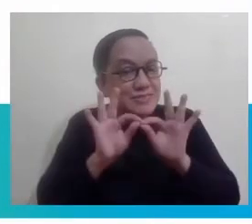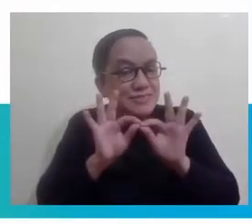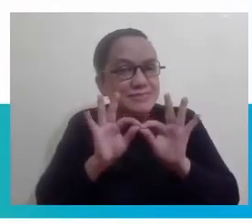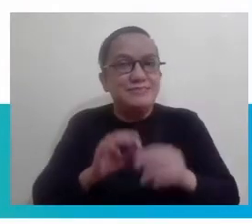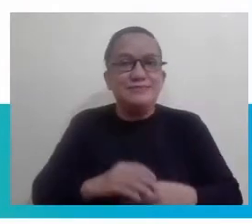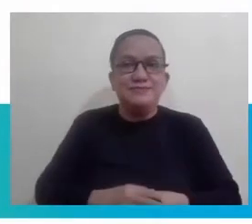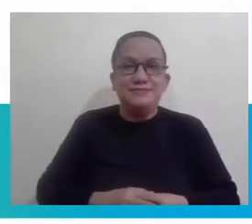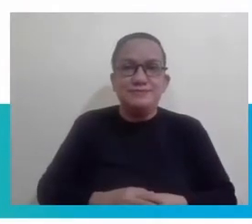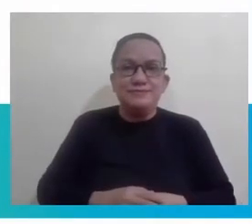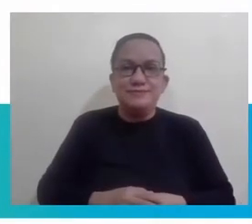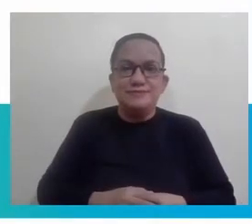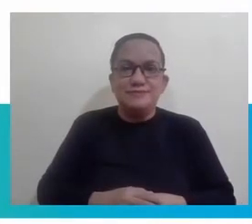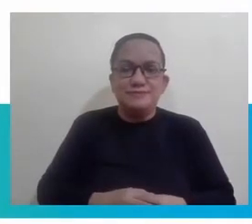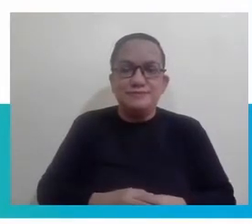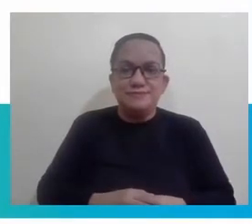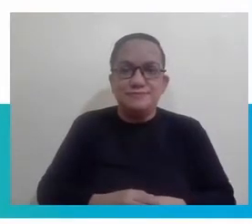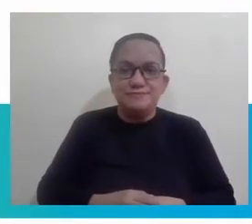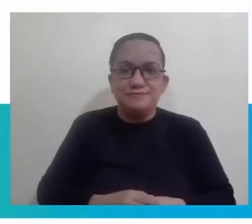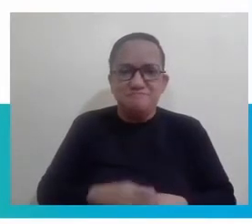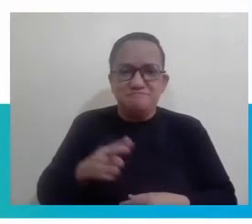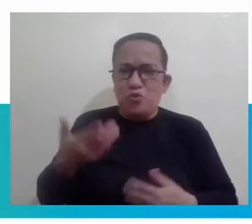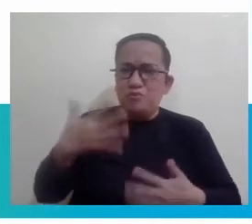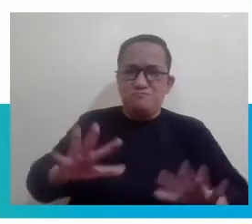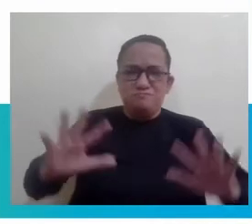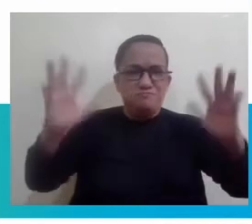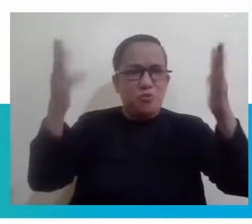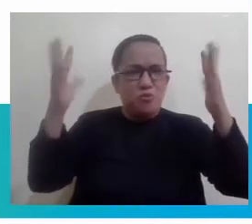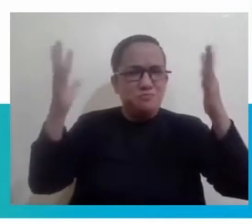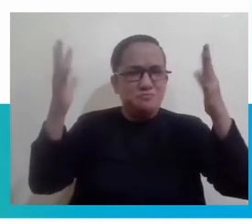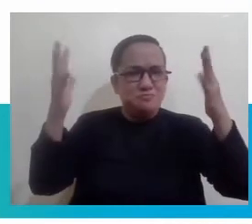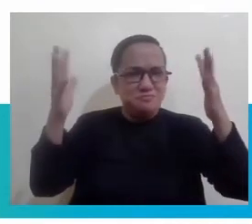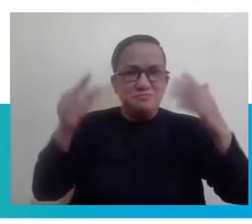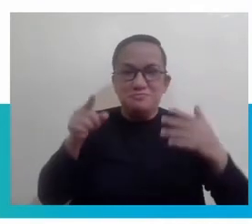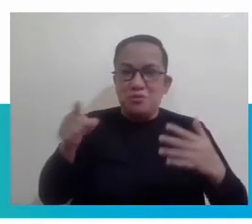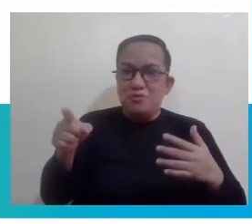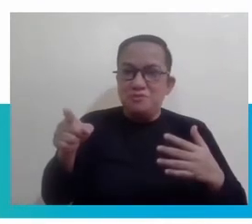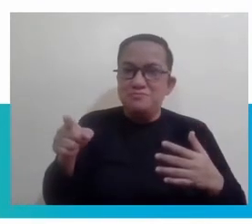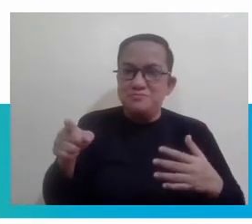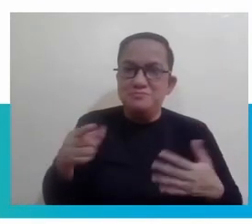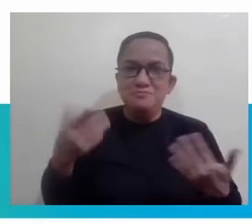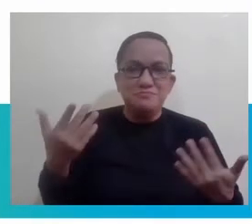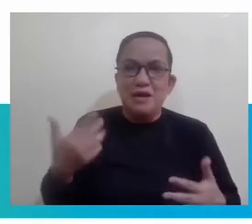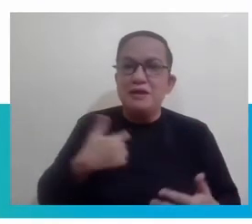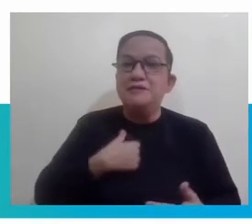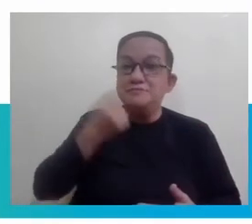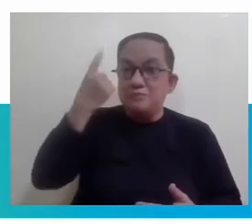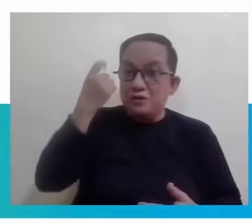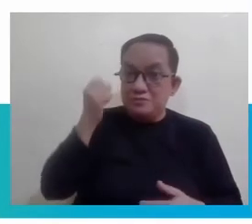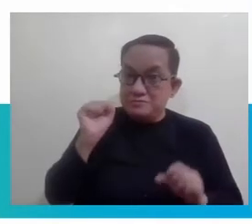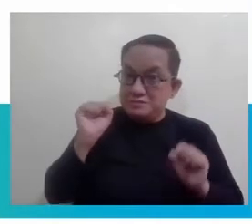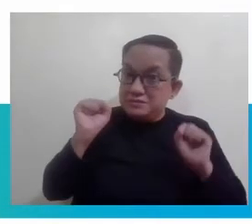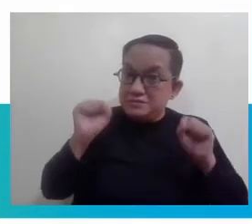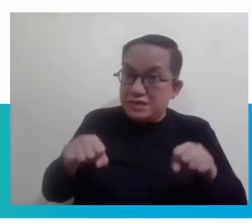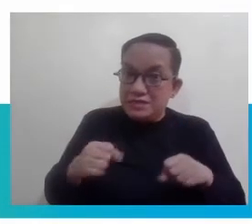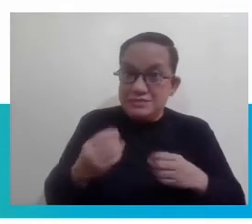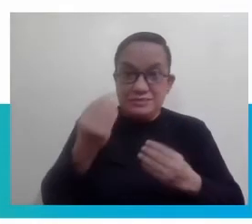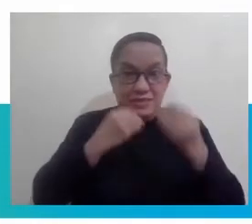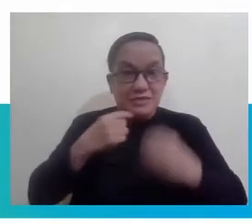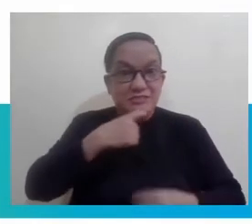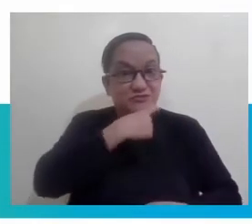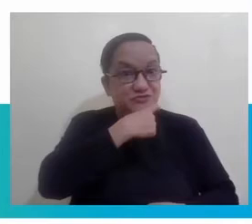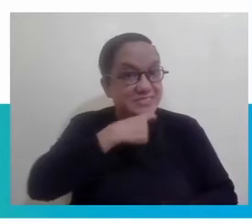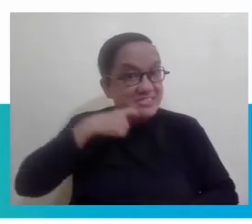it well. I never thought that dried fish could be a superfood. So really, thanks for shedding light on